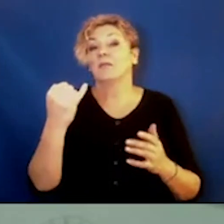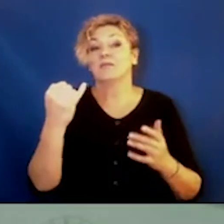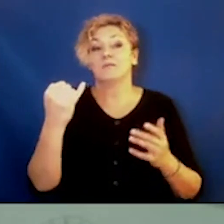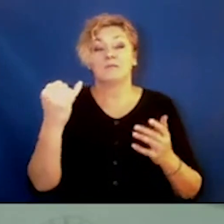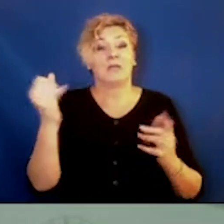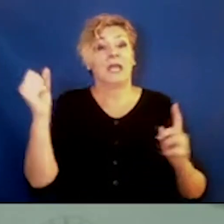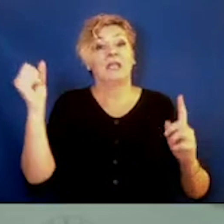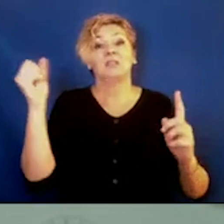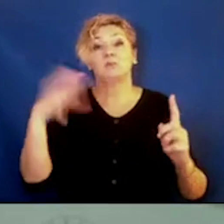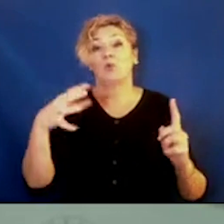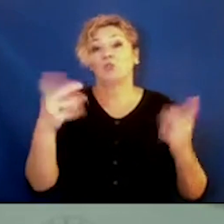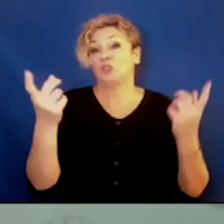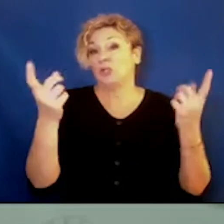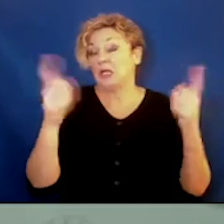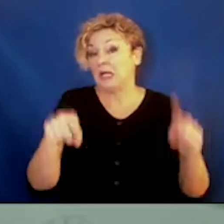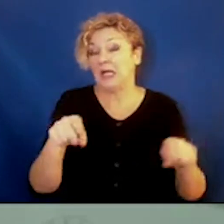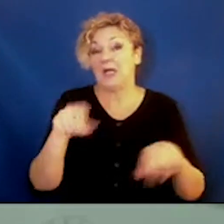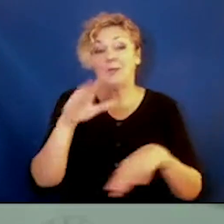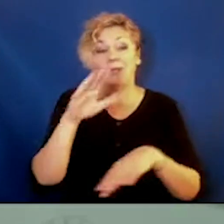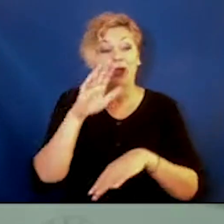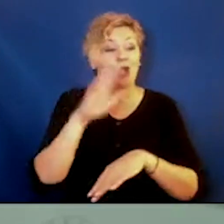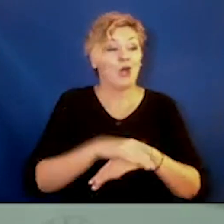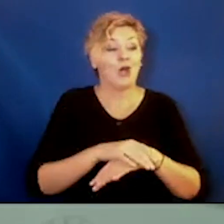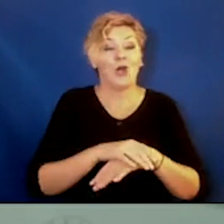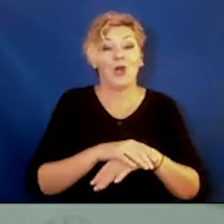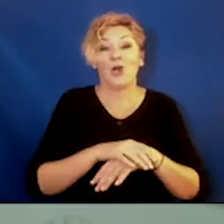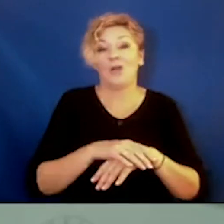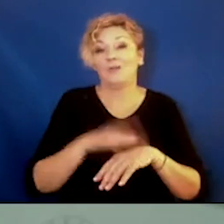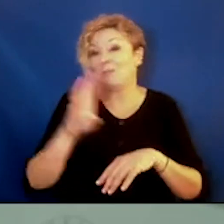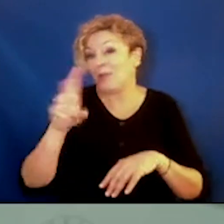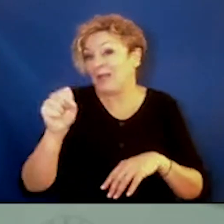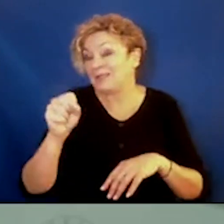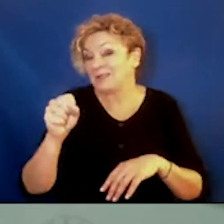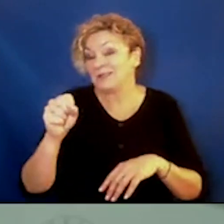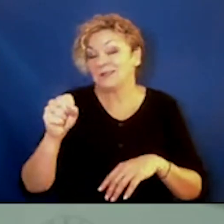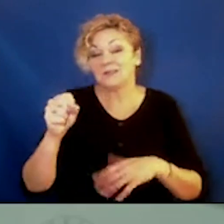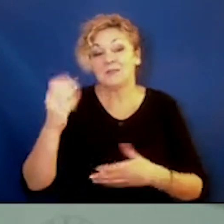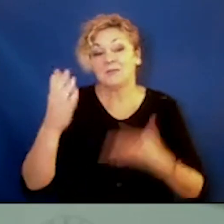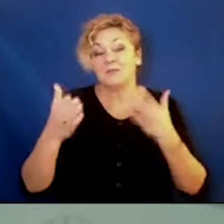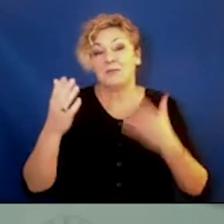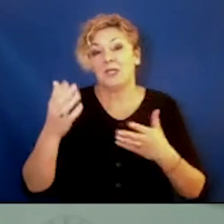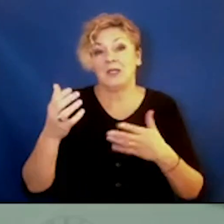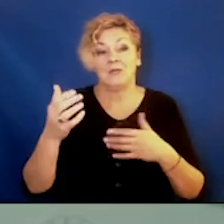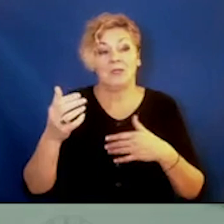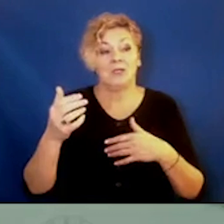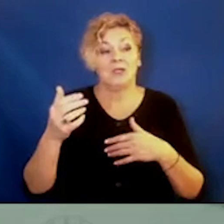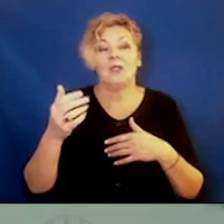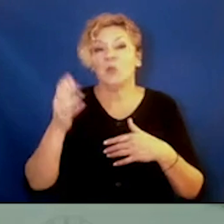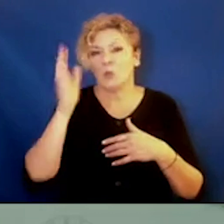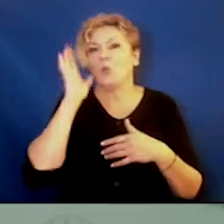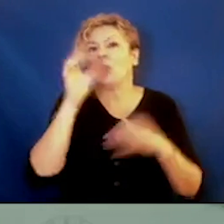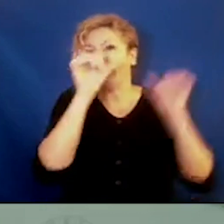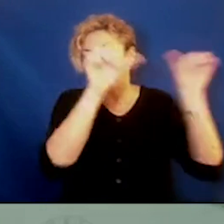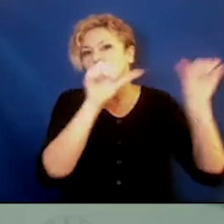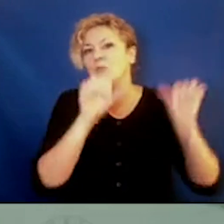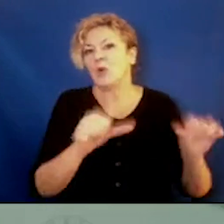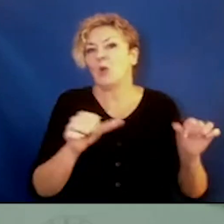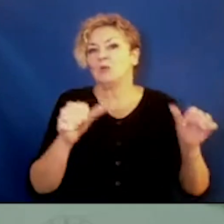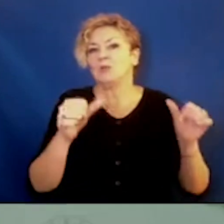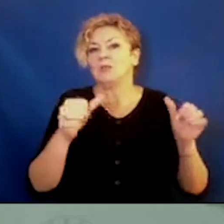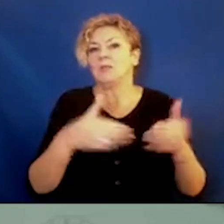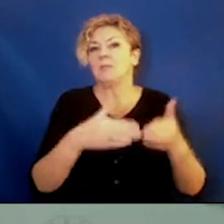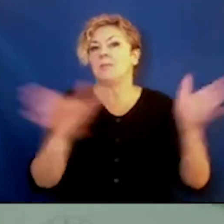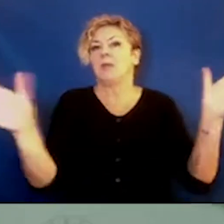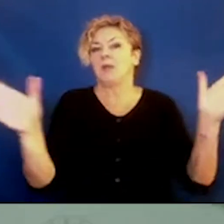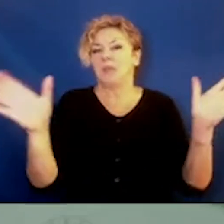of people coming and going, and it can be difficult to track. How confident can we be that transit is not a factor, and what would it take for